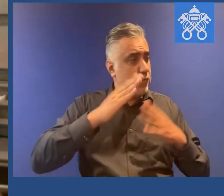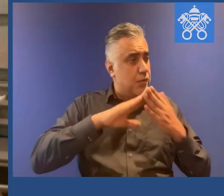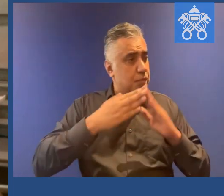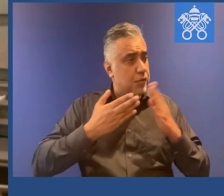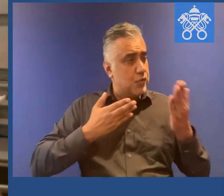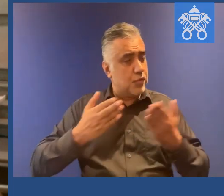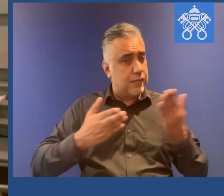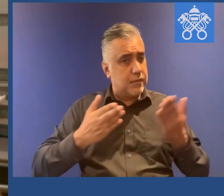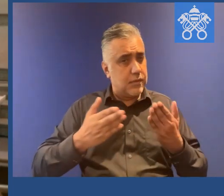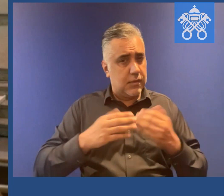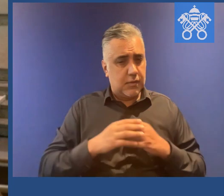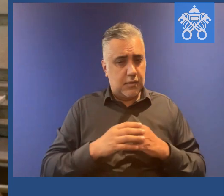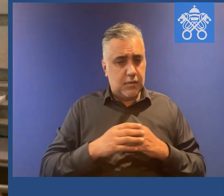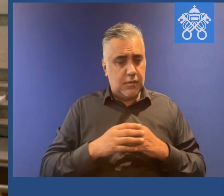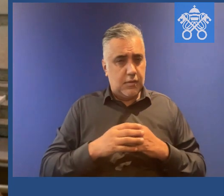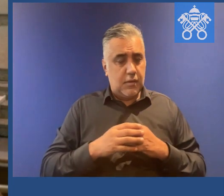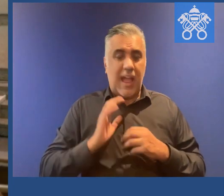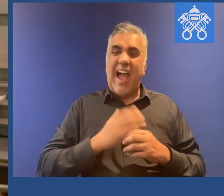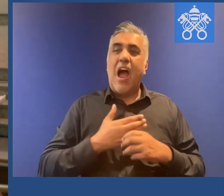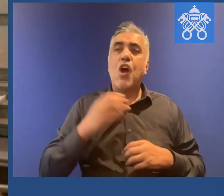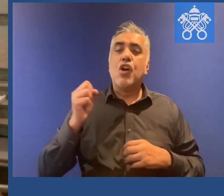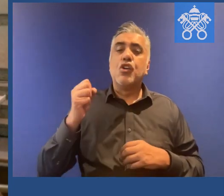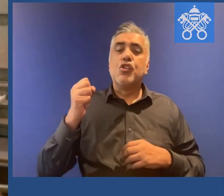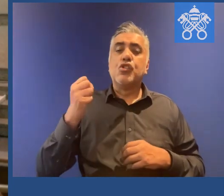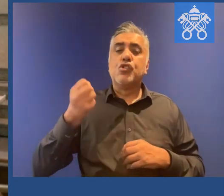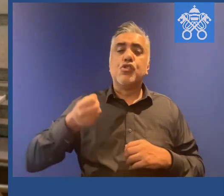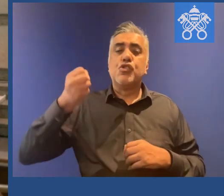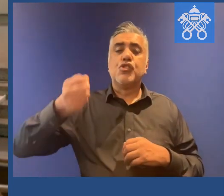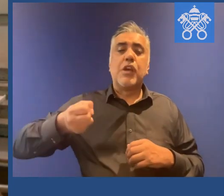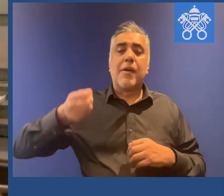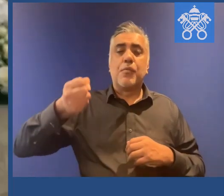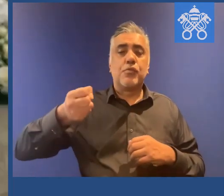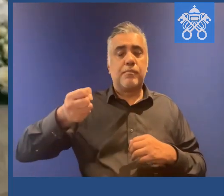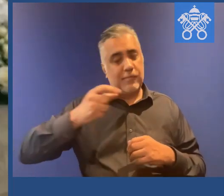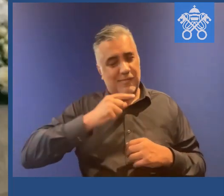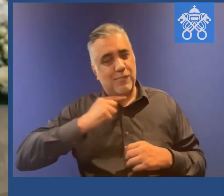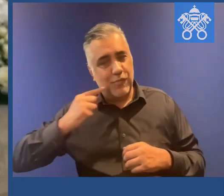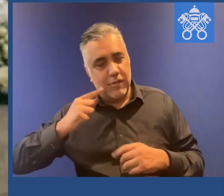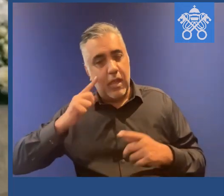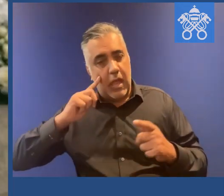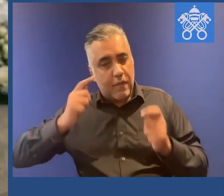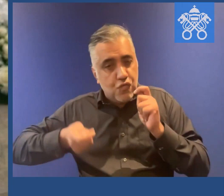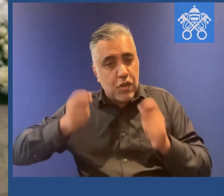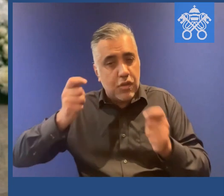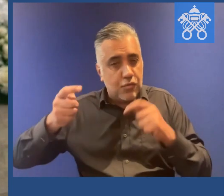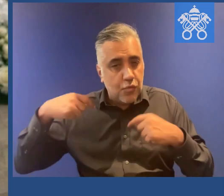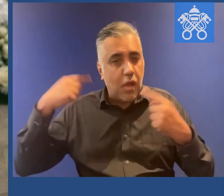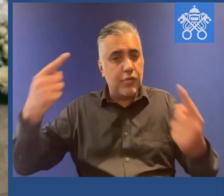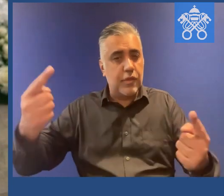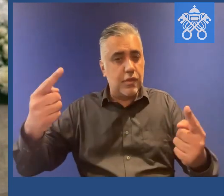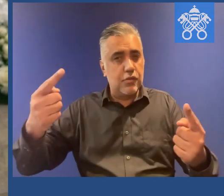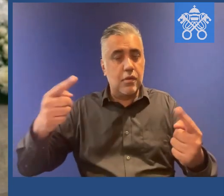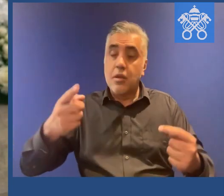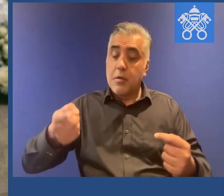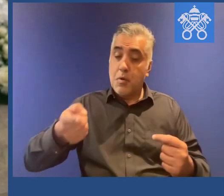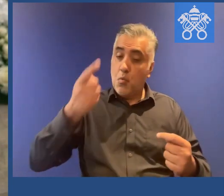service. Our shepherds, the priests, have changed throughout the years, but one